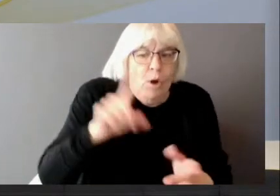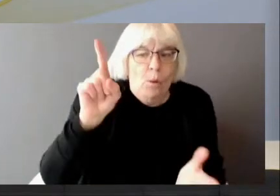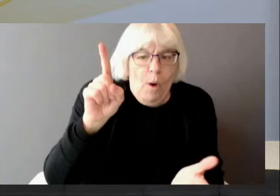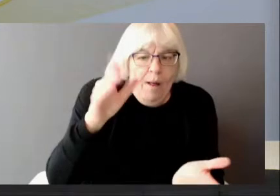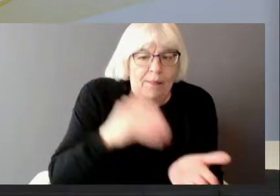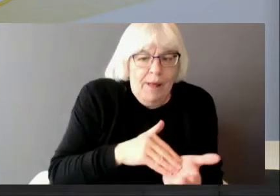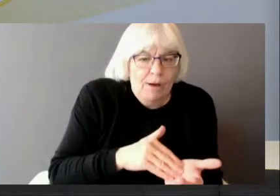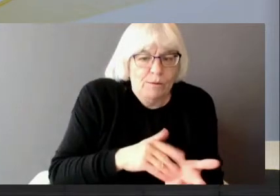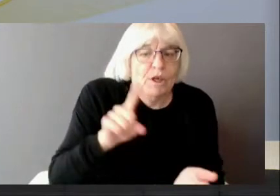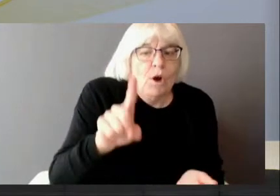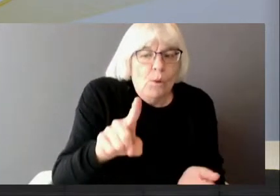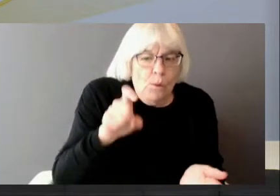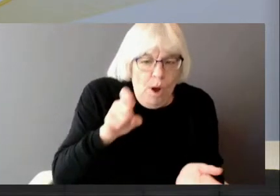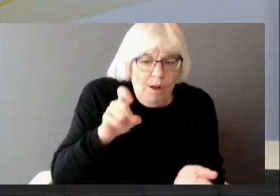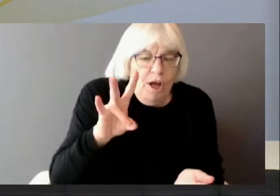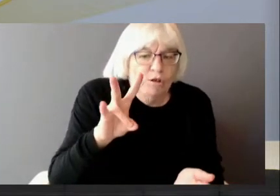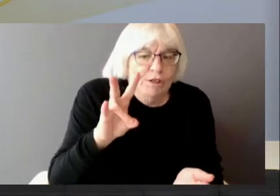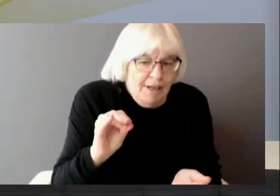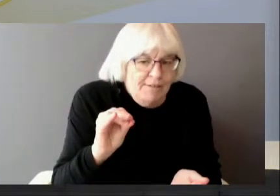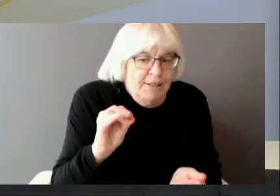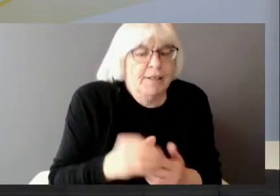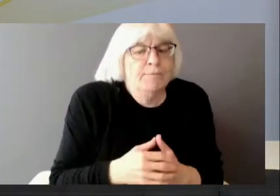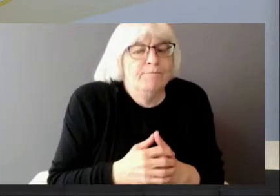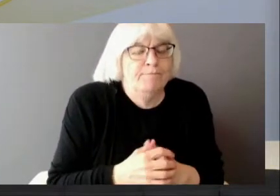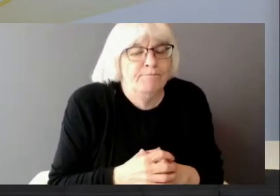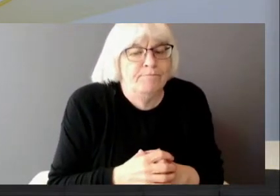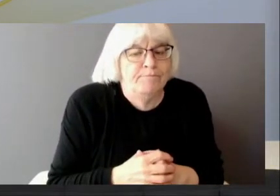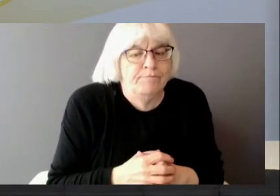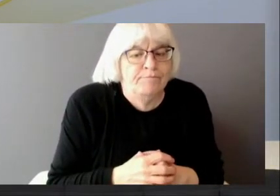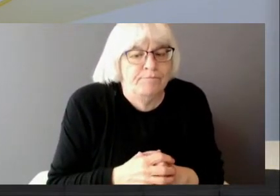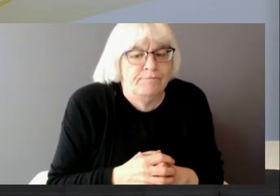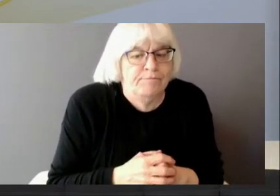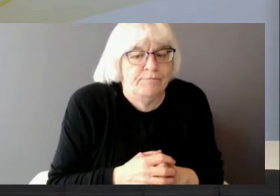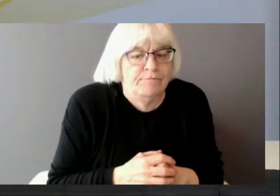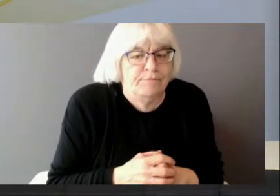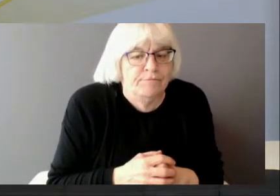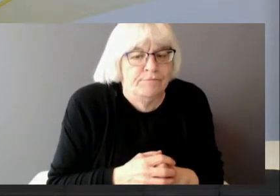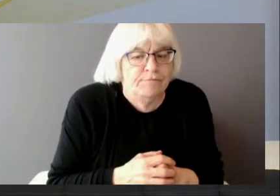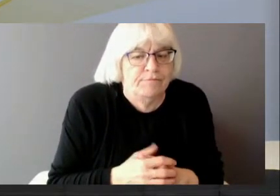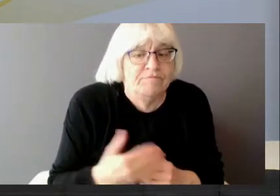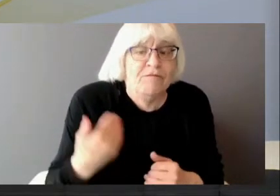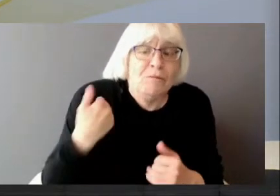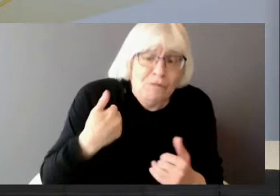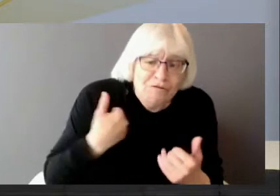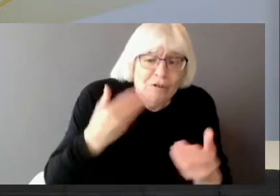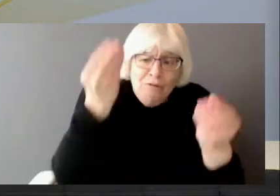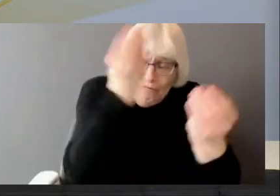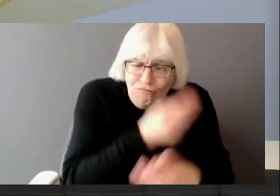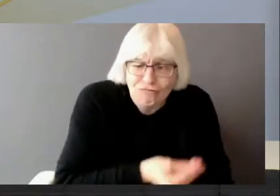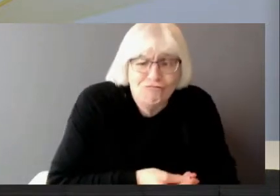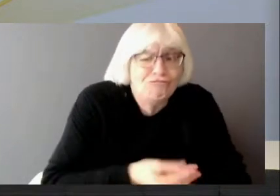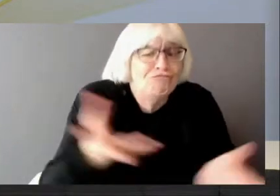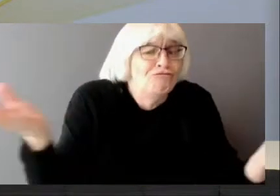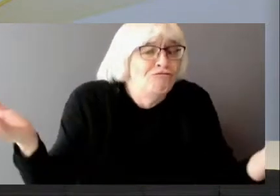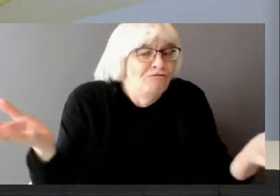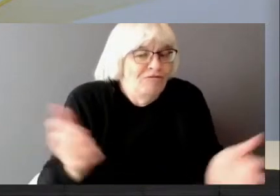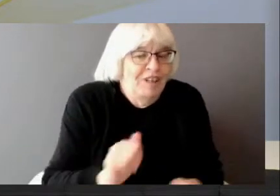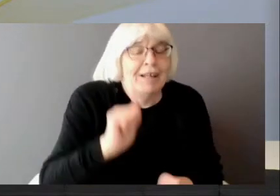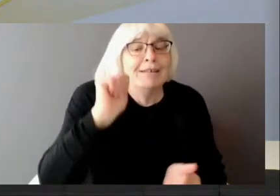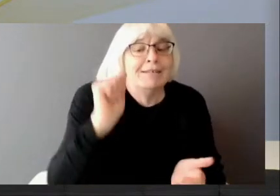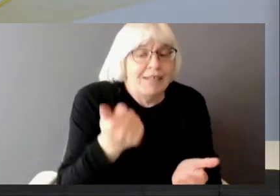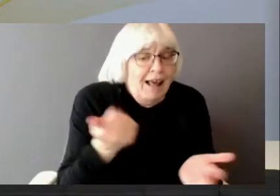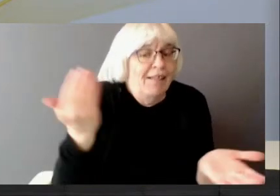As of Saturday, 10,610 doses of vaccine had been administered in PEI, including 4,900 second